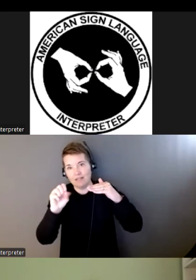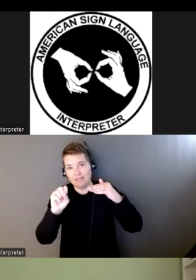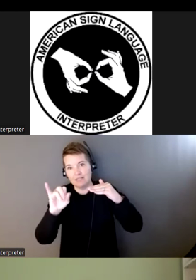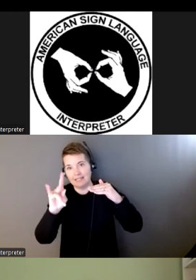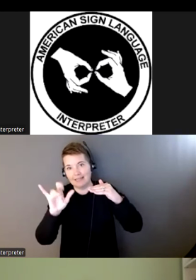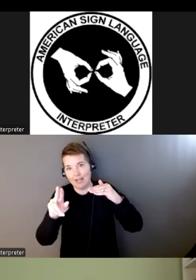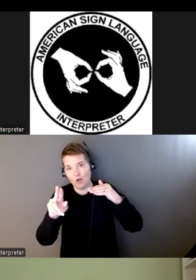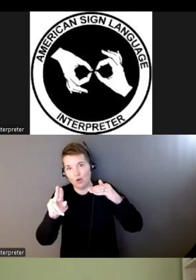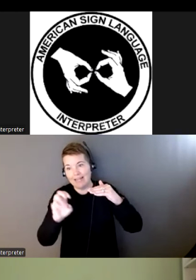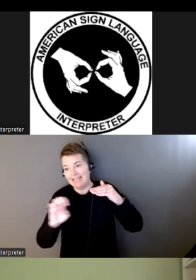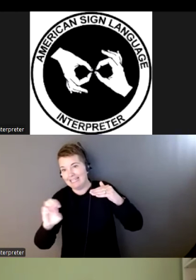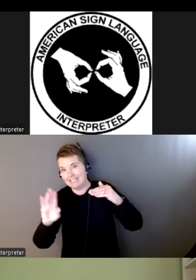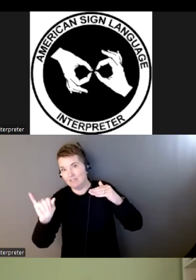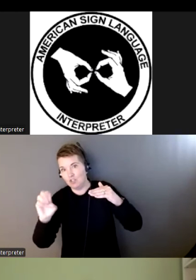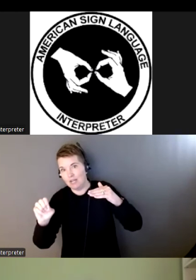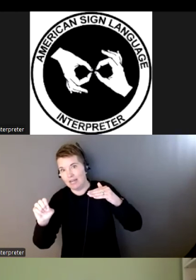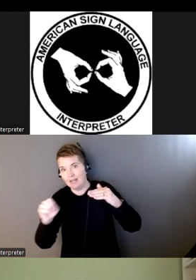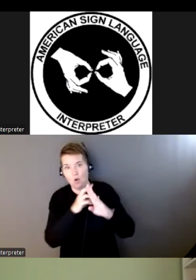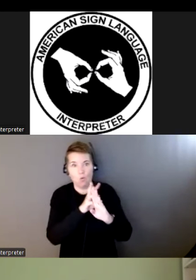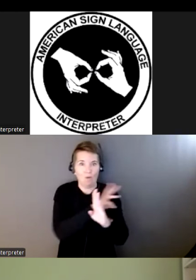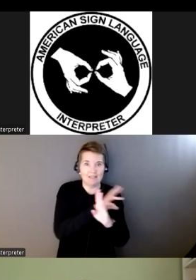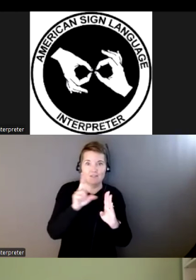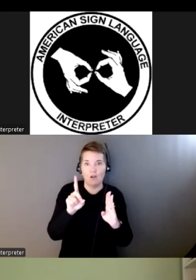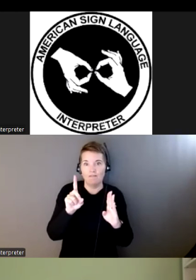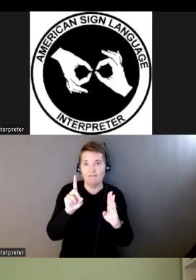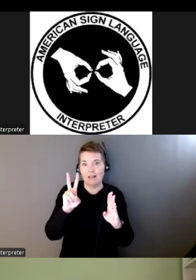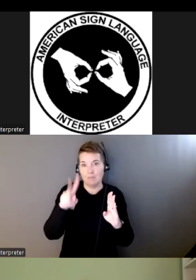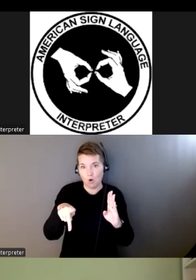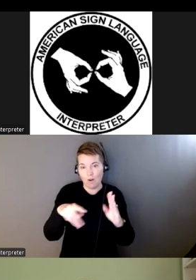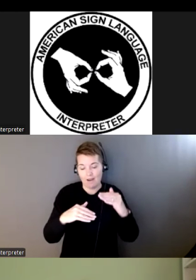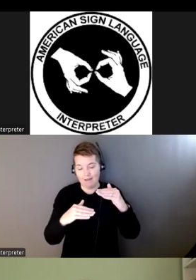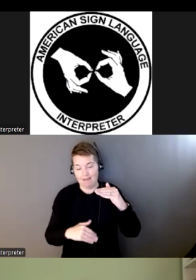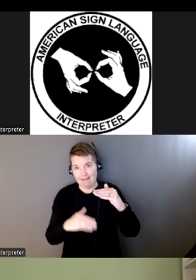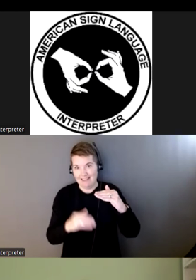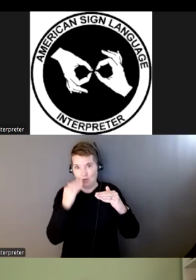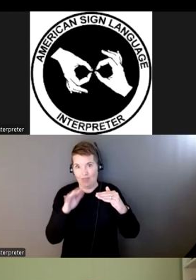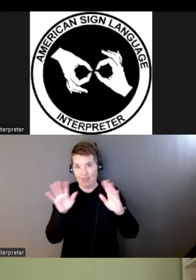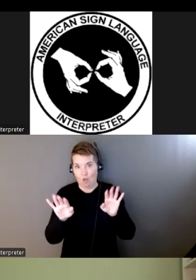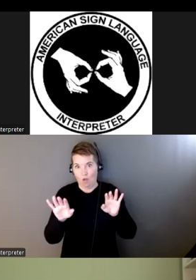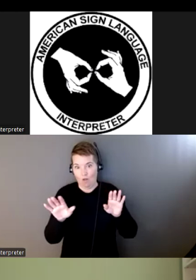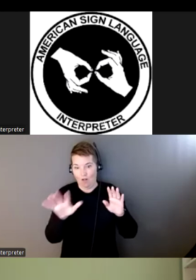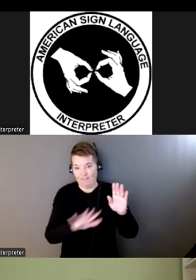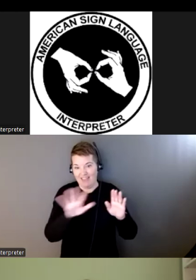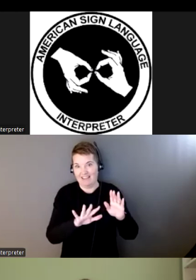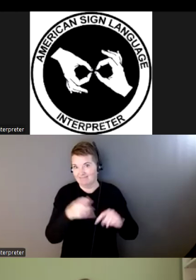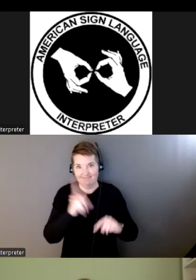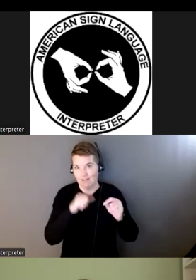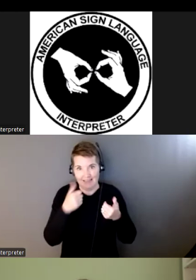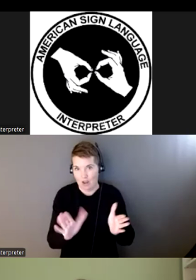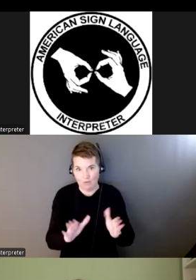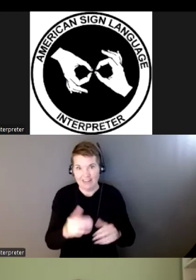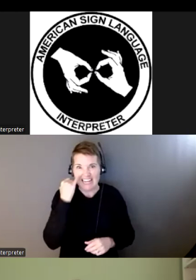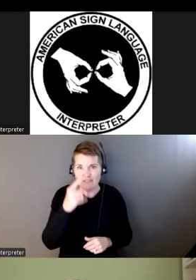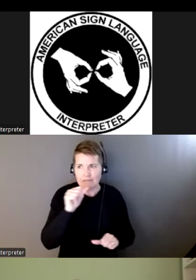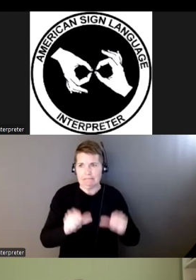Jane, west of Don Valley. And if you have specific question of eligibility of the location, please get in touch with me and we